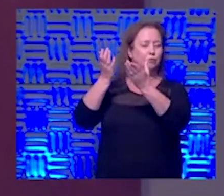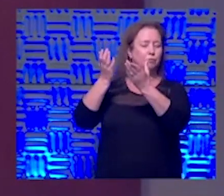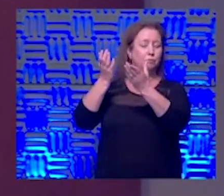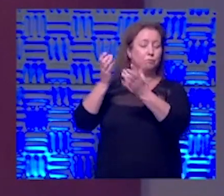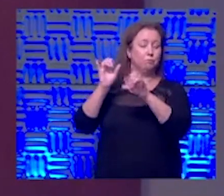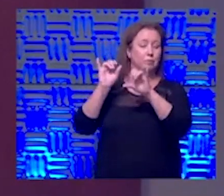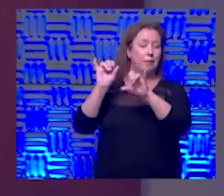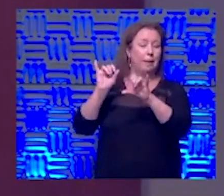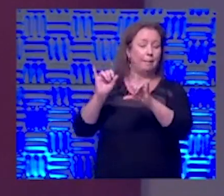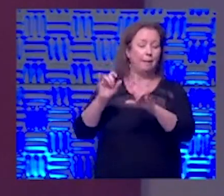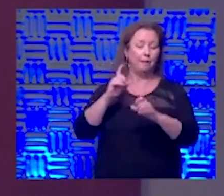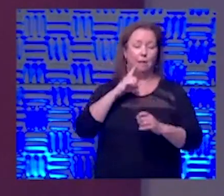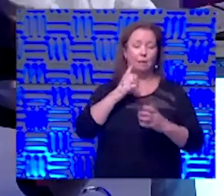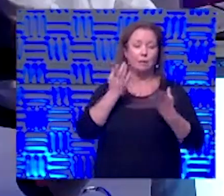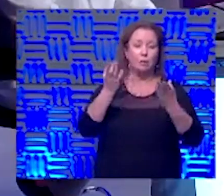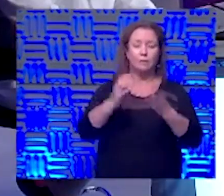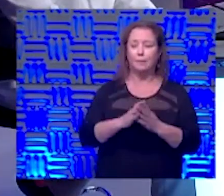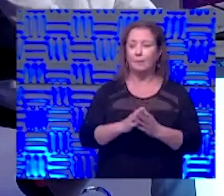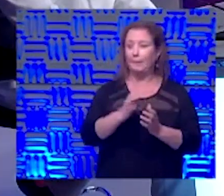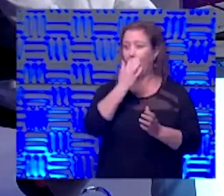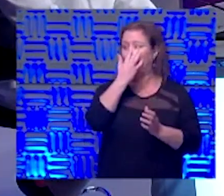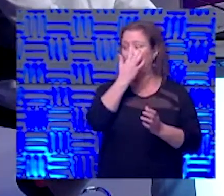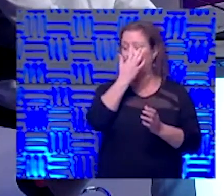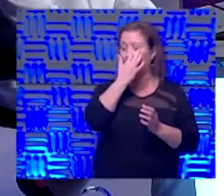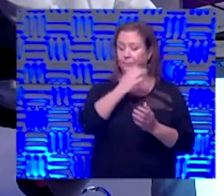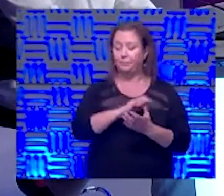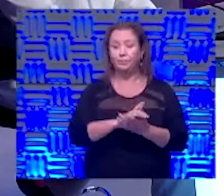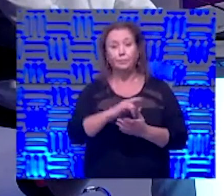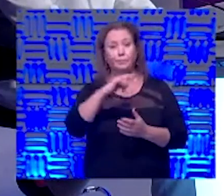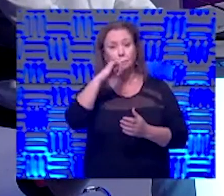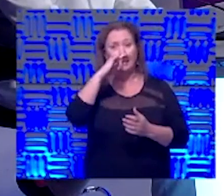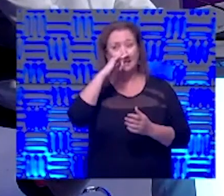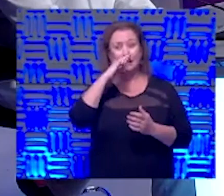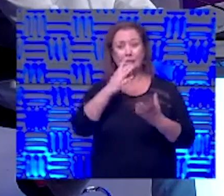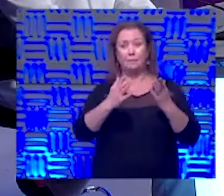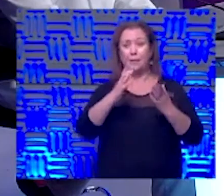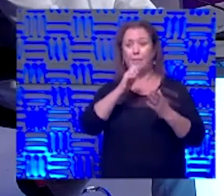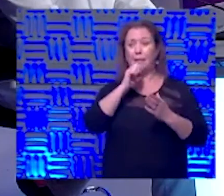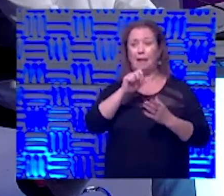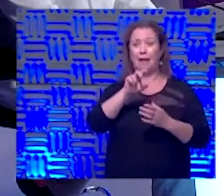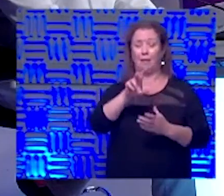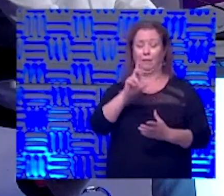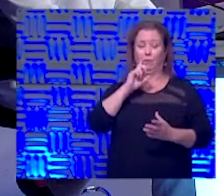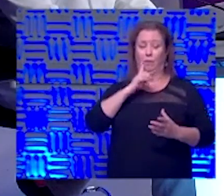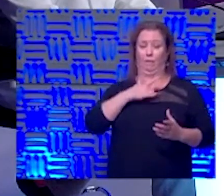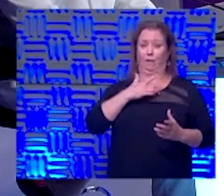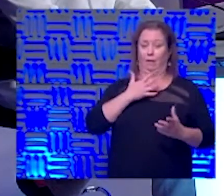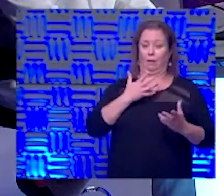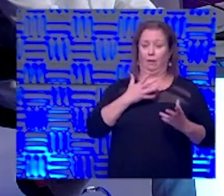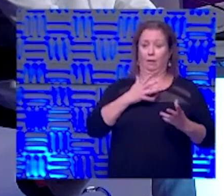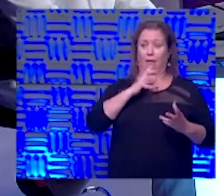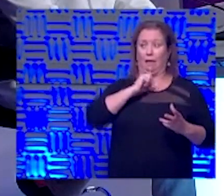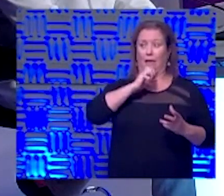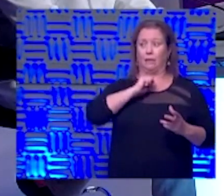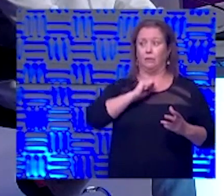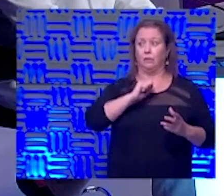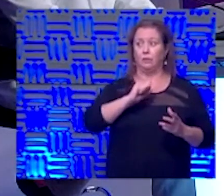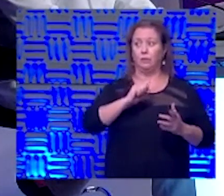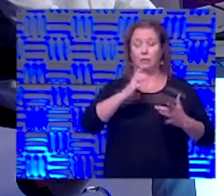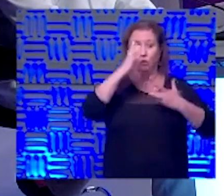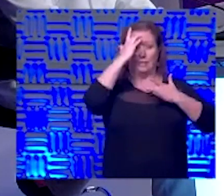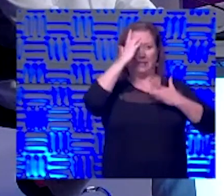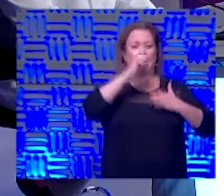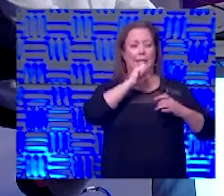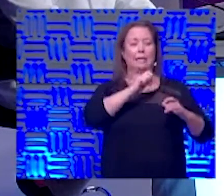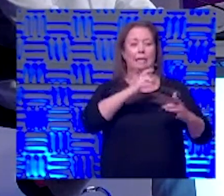be what I would say. And Dana, this thing about kids, they may not be the vectors we thought they were anyway. They don't get as sick when they get, by and